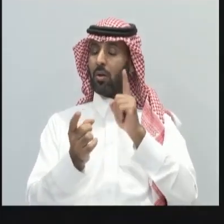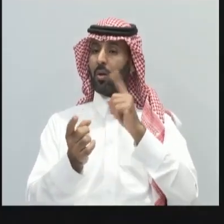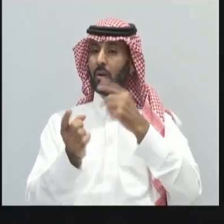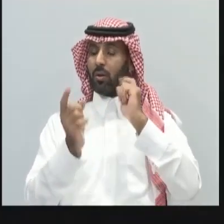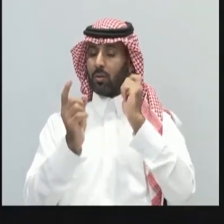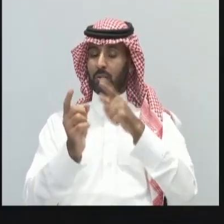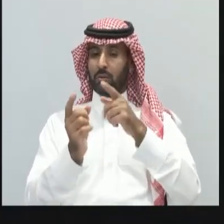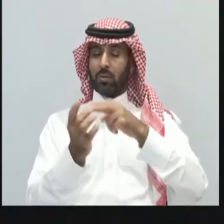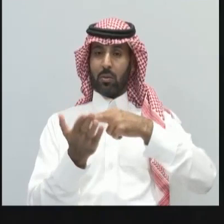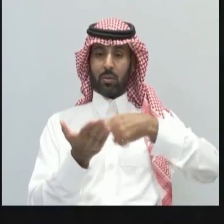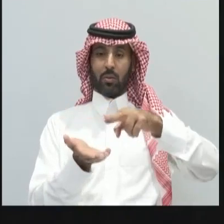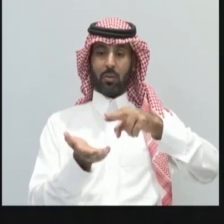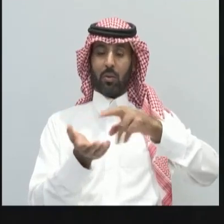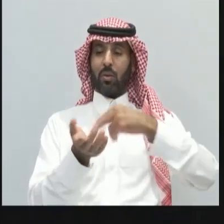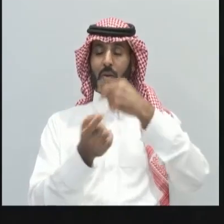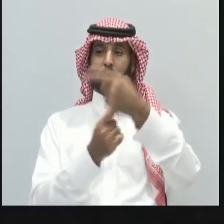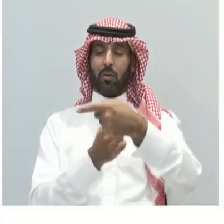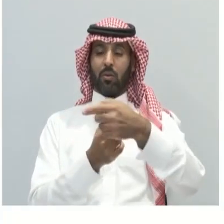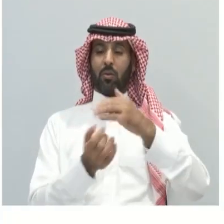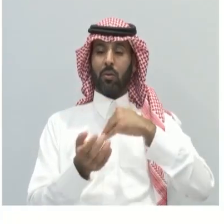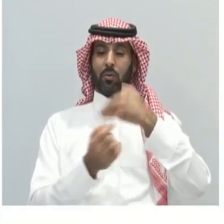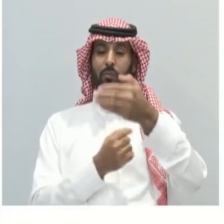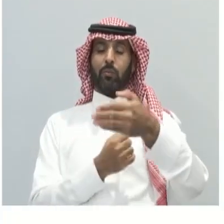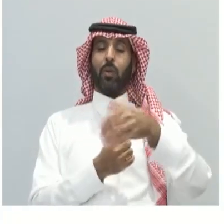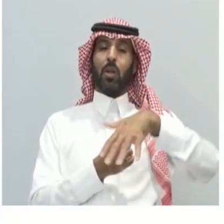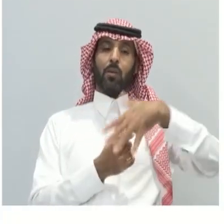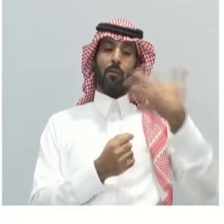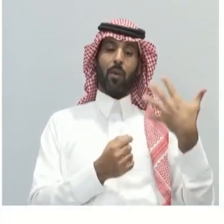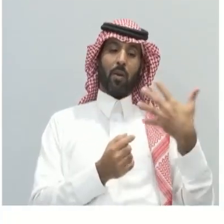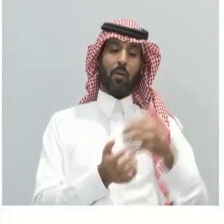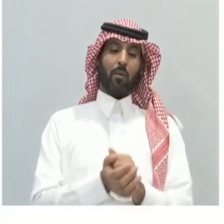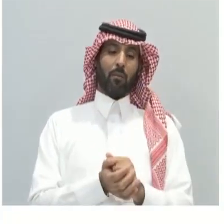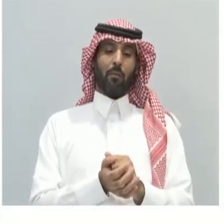else. So this is transmit, to send out. Number five.